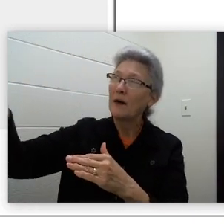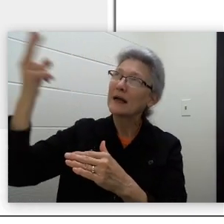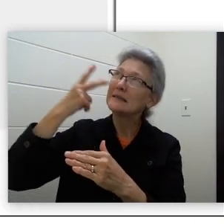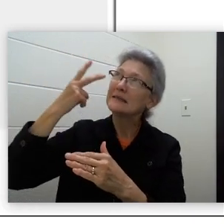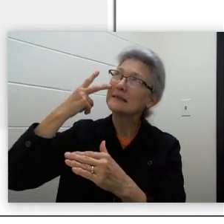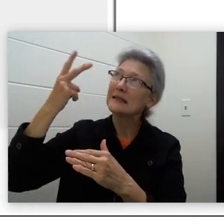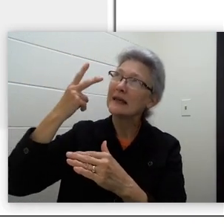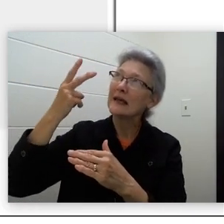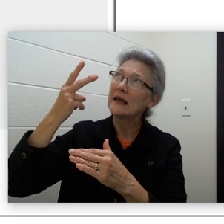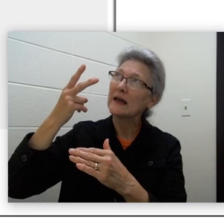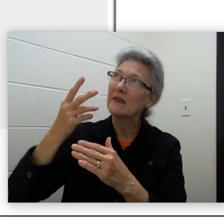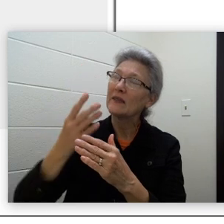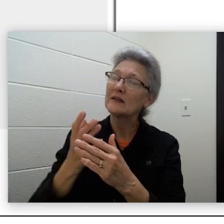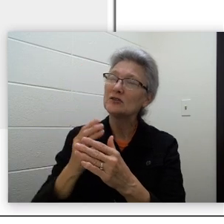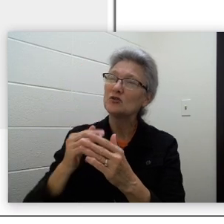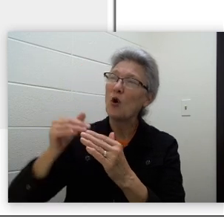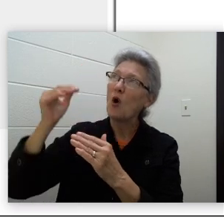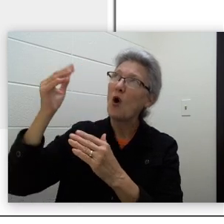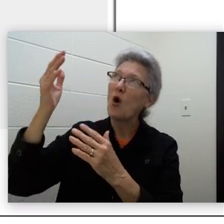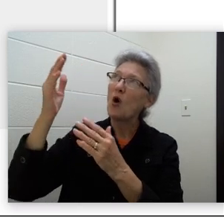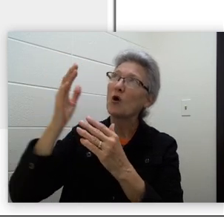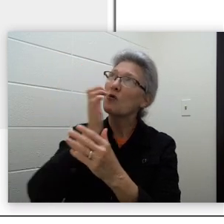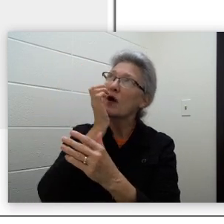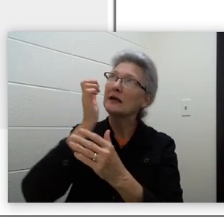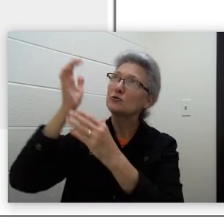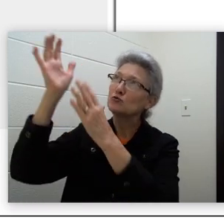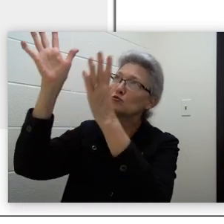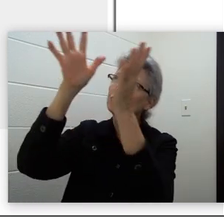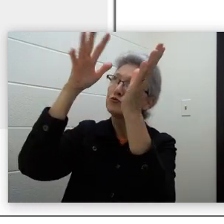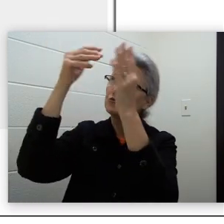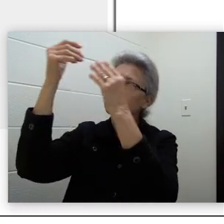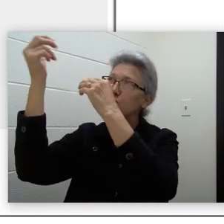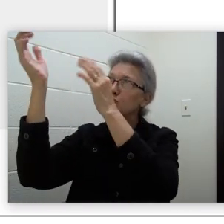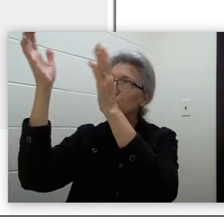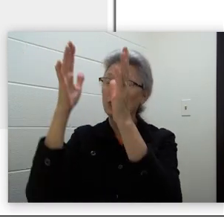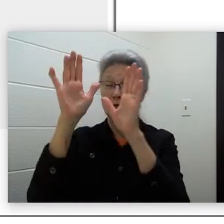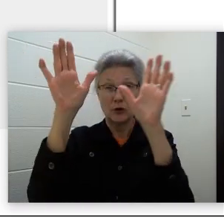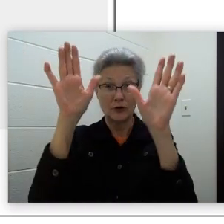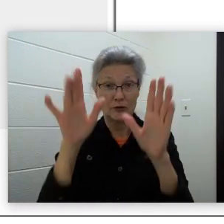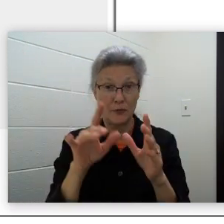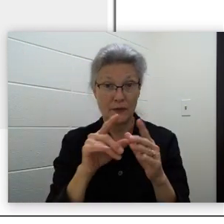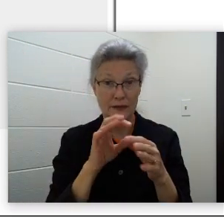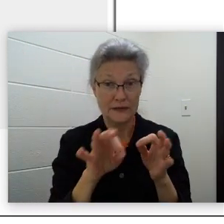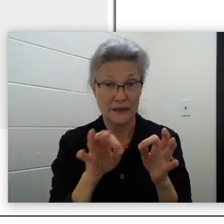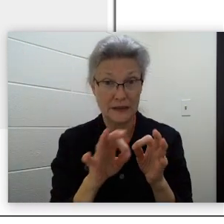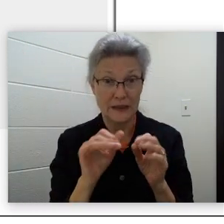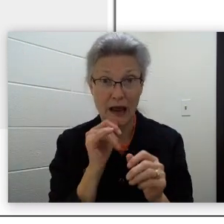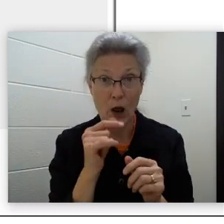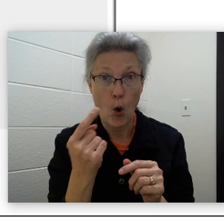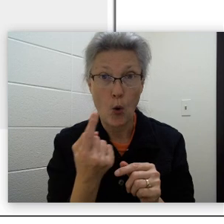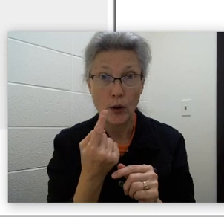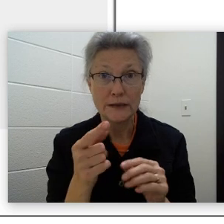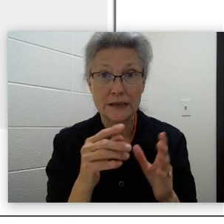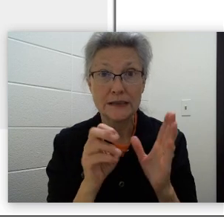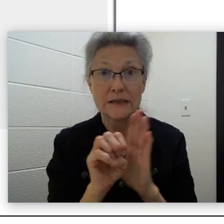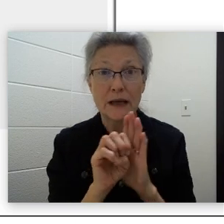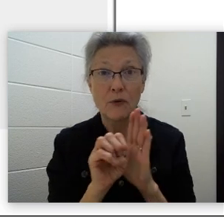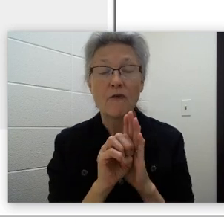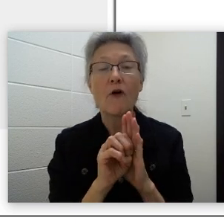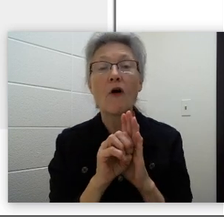could see the tall grasses wave." Now, what's awesome about this sentence is not only is it an example